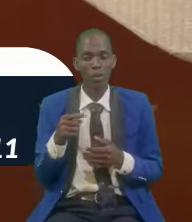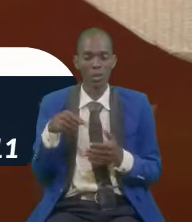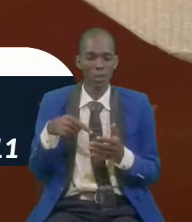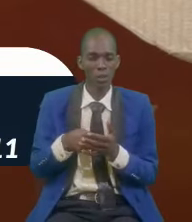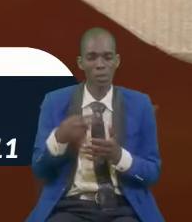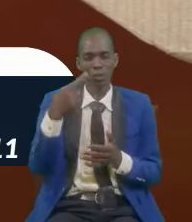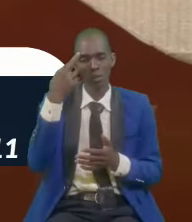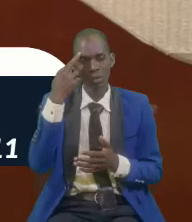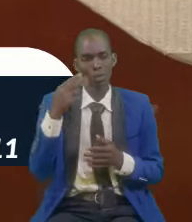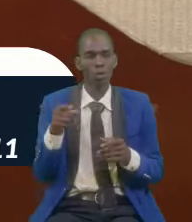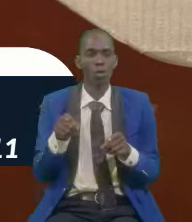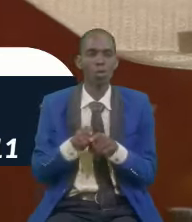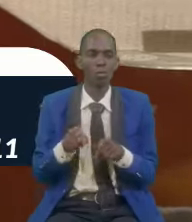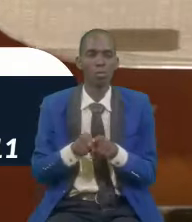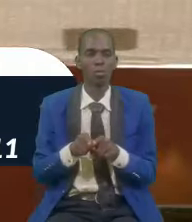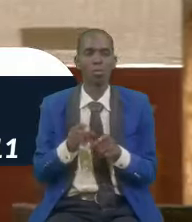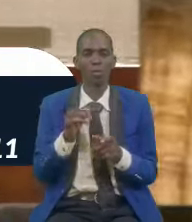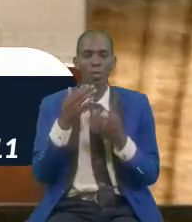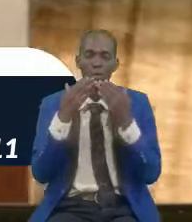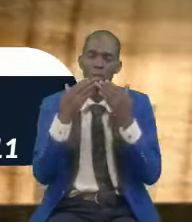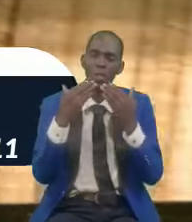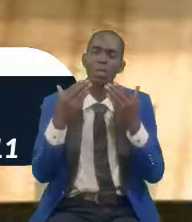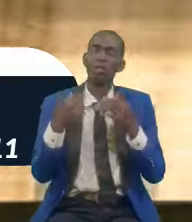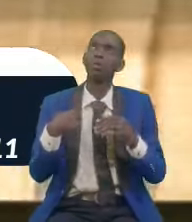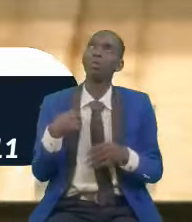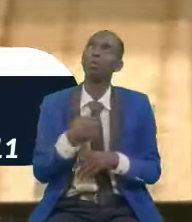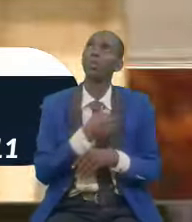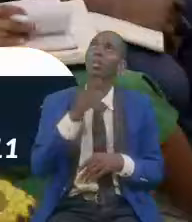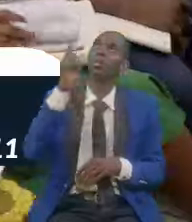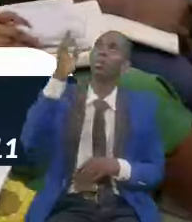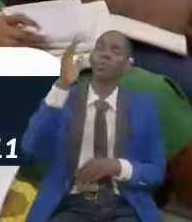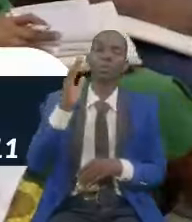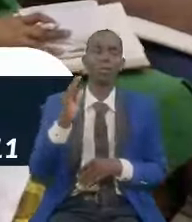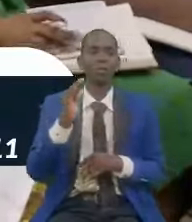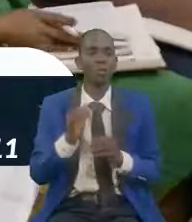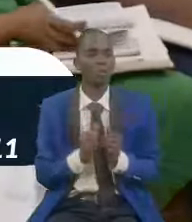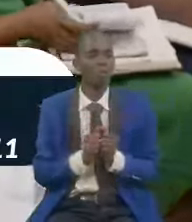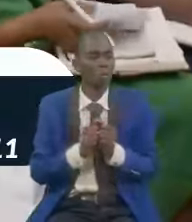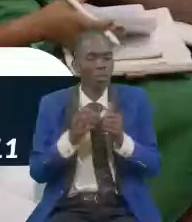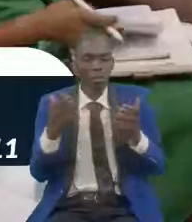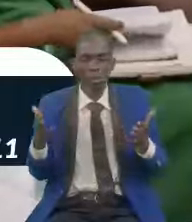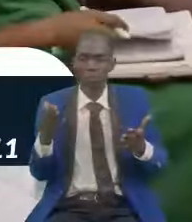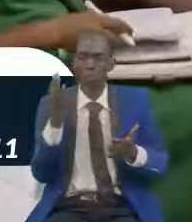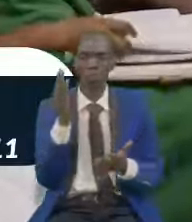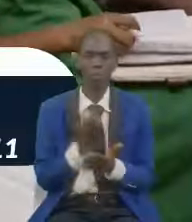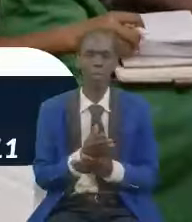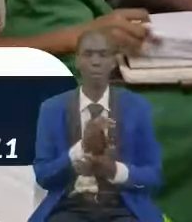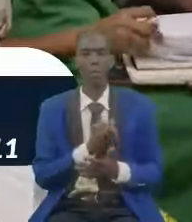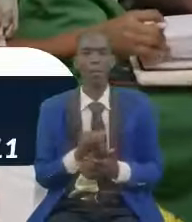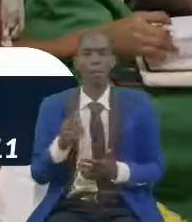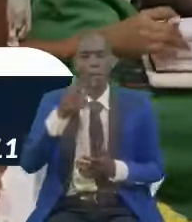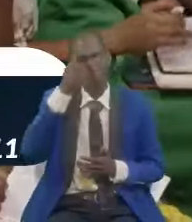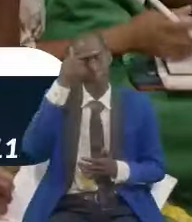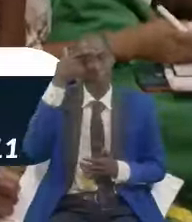cause also thank we God without ceasing,